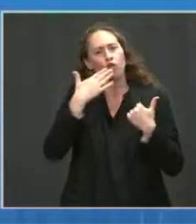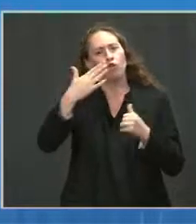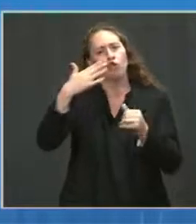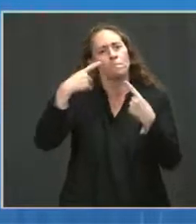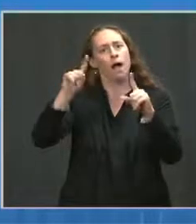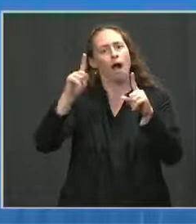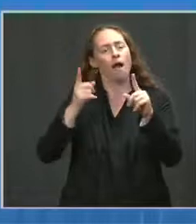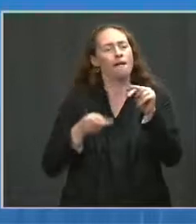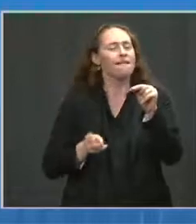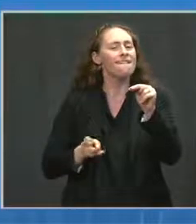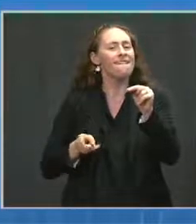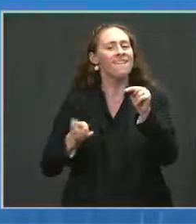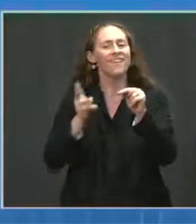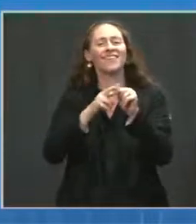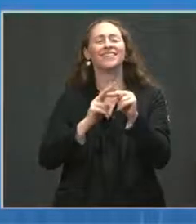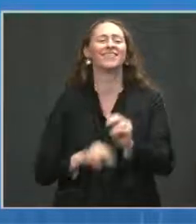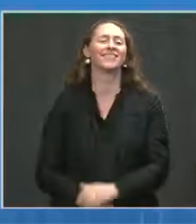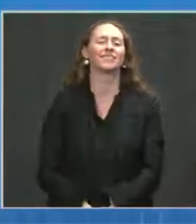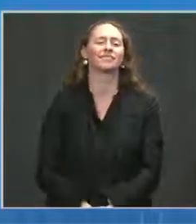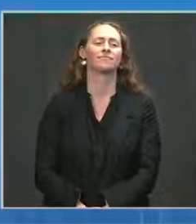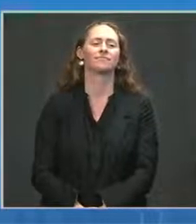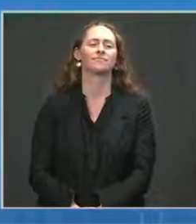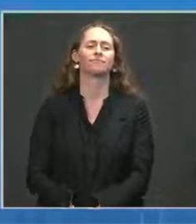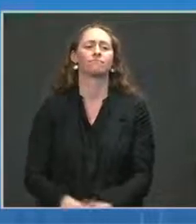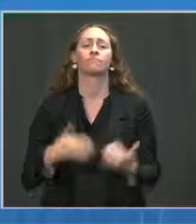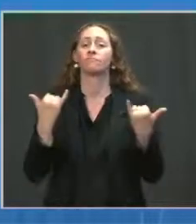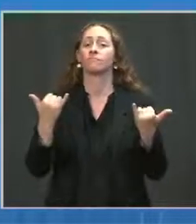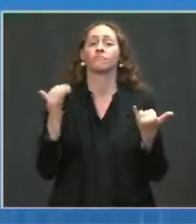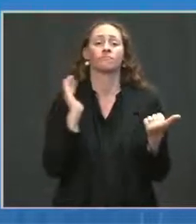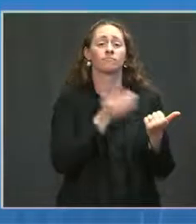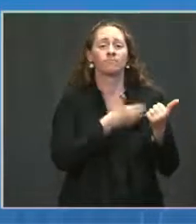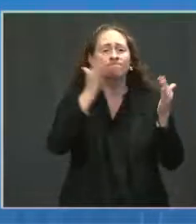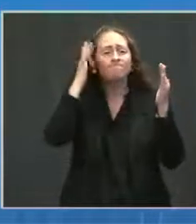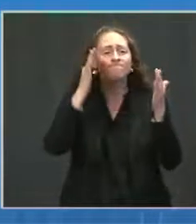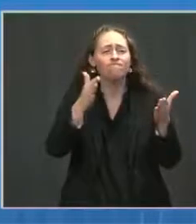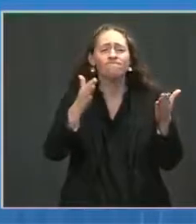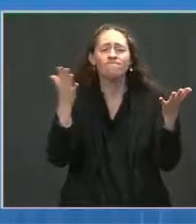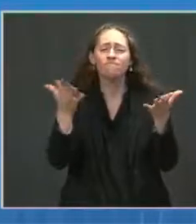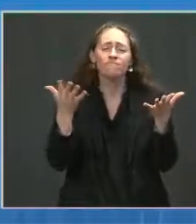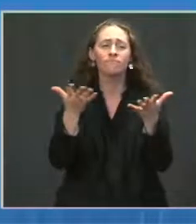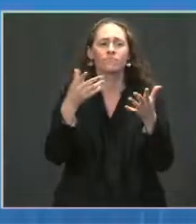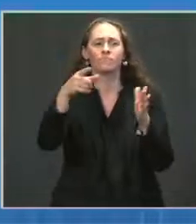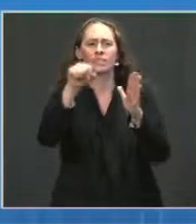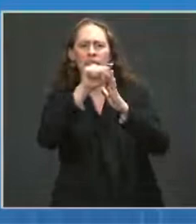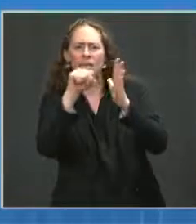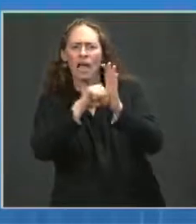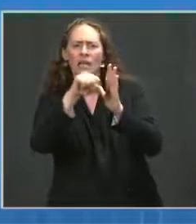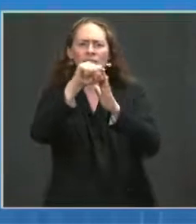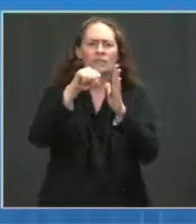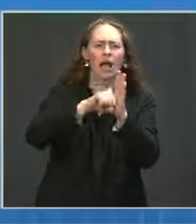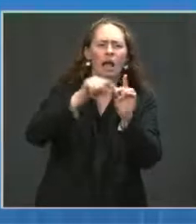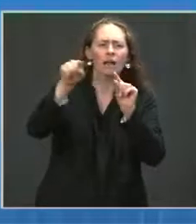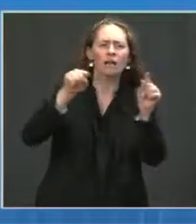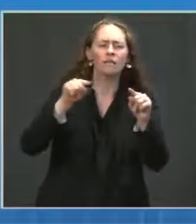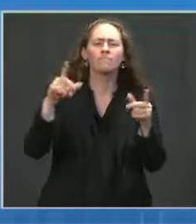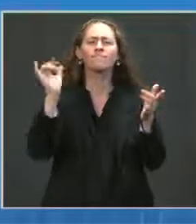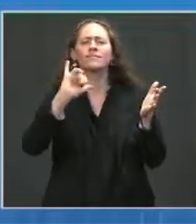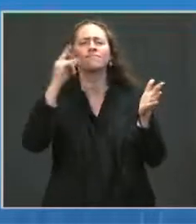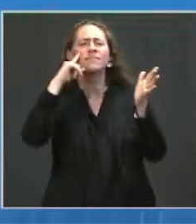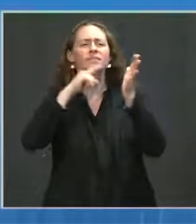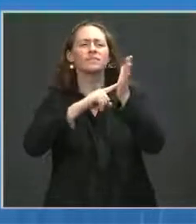We're also working with states to encourage vaccinations through incentives, which have made a difference throughout the vaccination